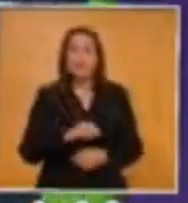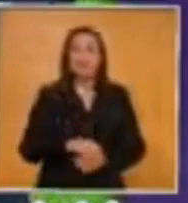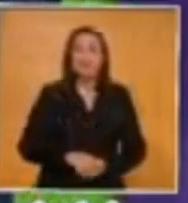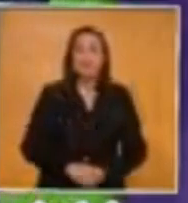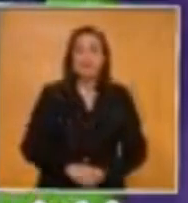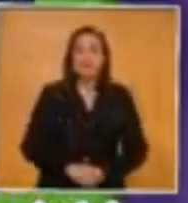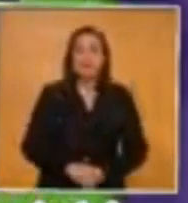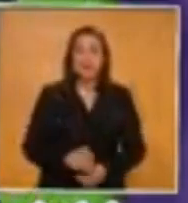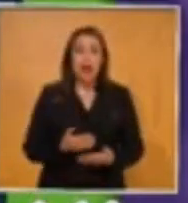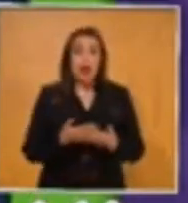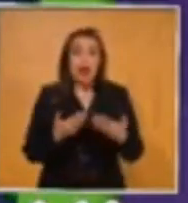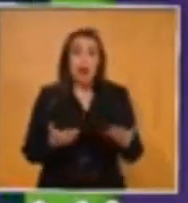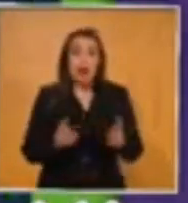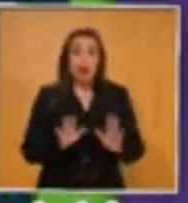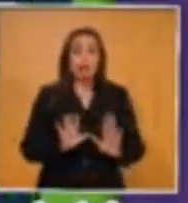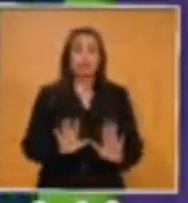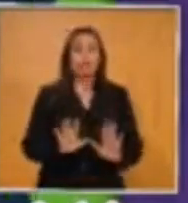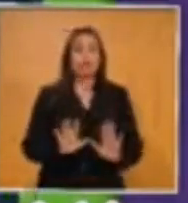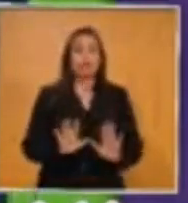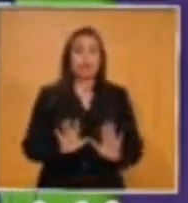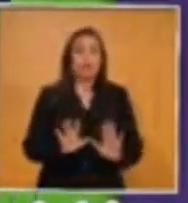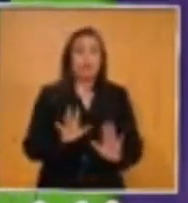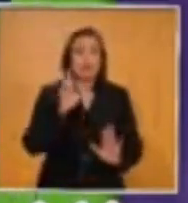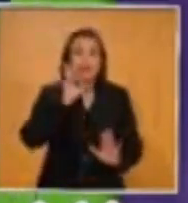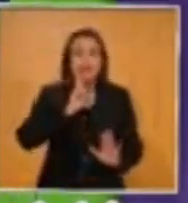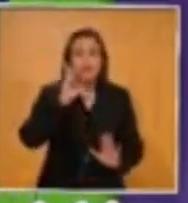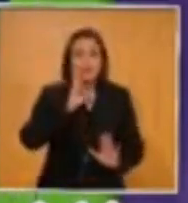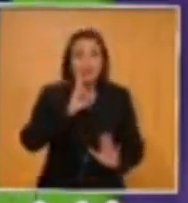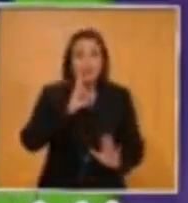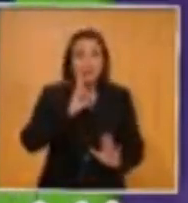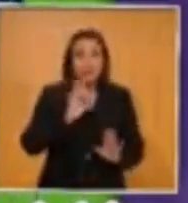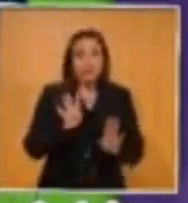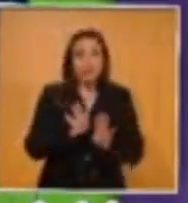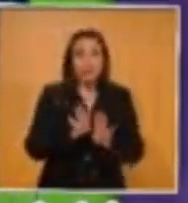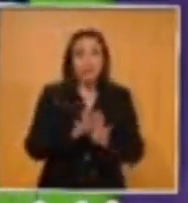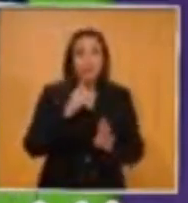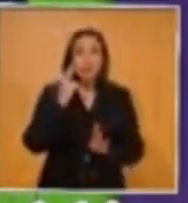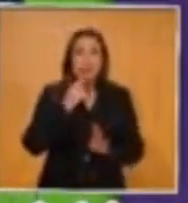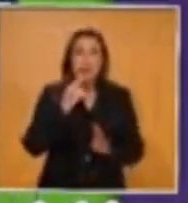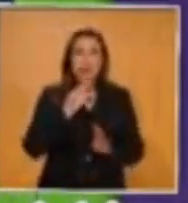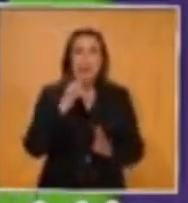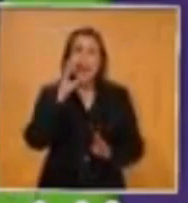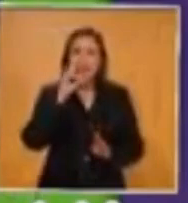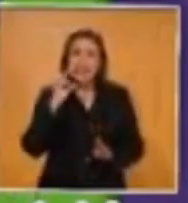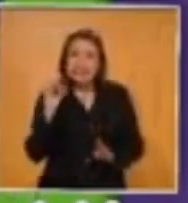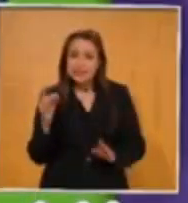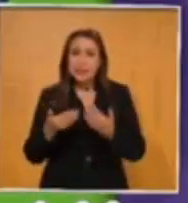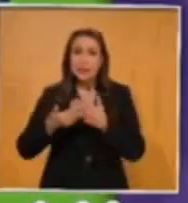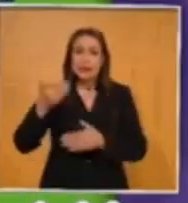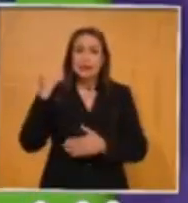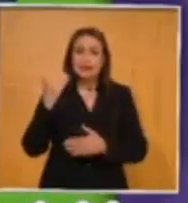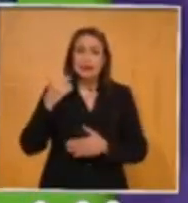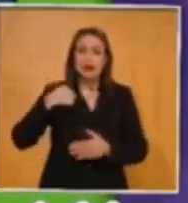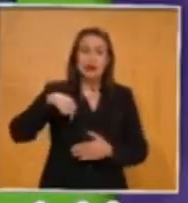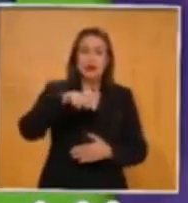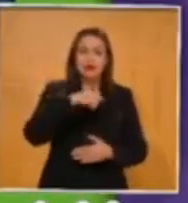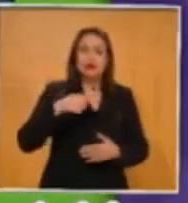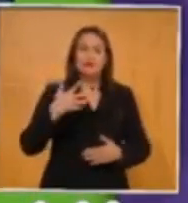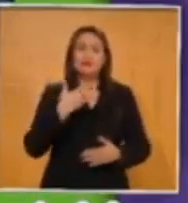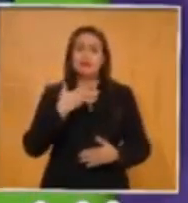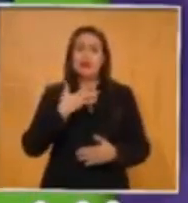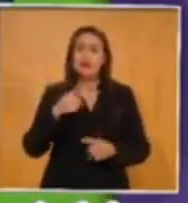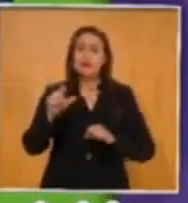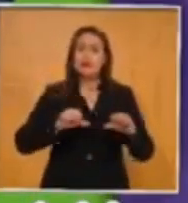Now, stop about the use of simple past. We have an active